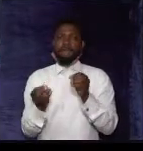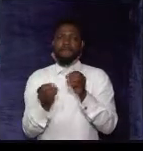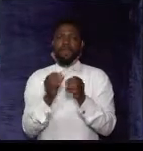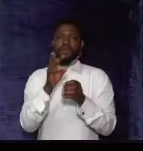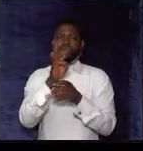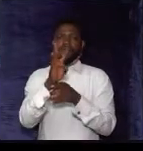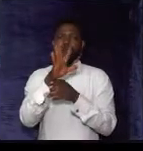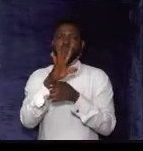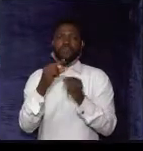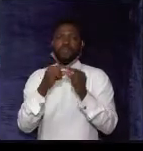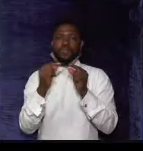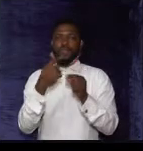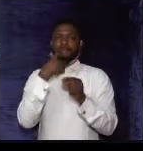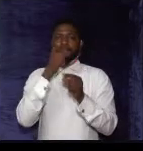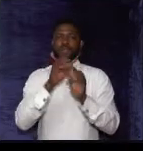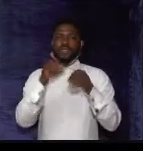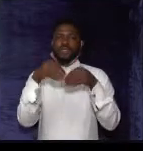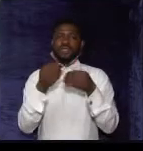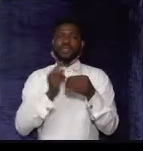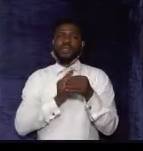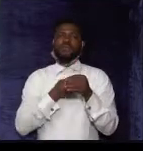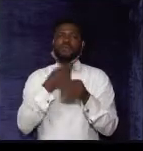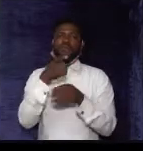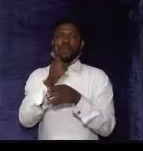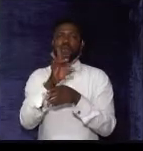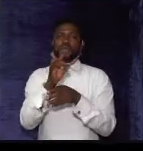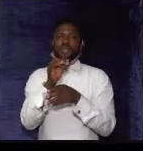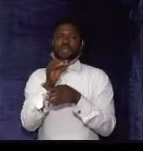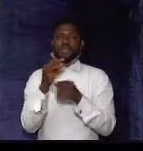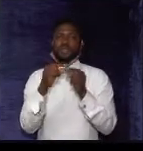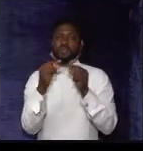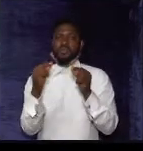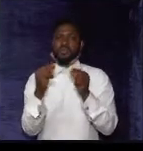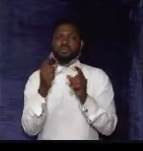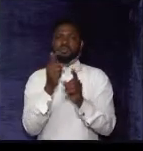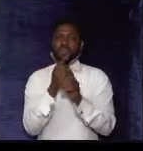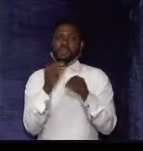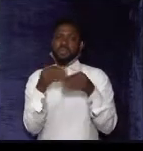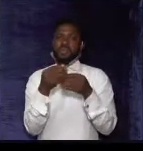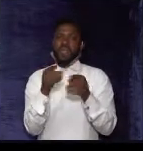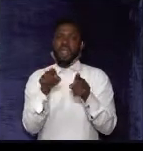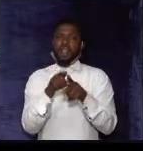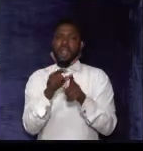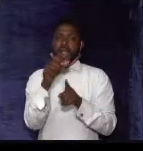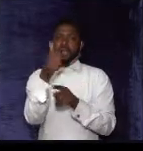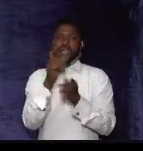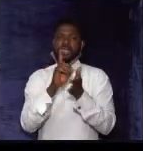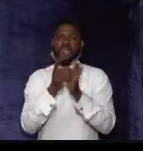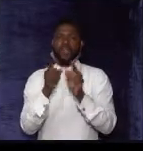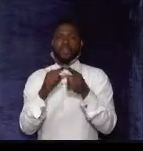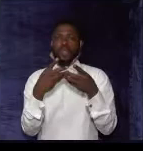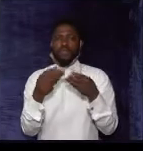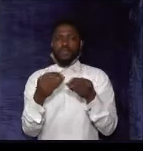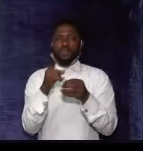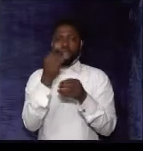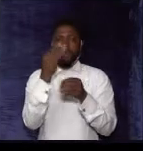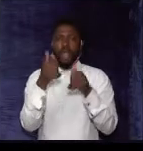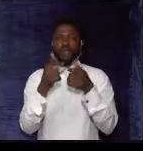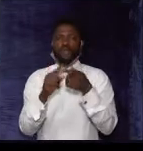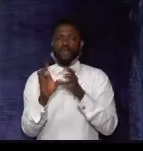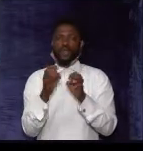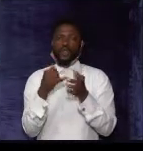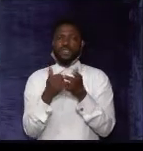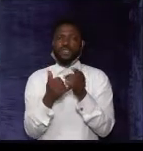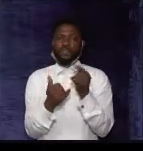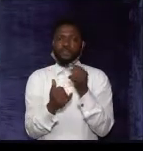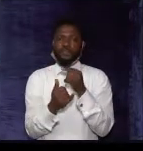K plus 65 degrees must give us 180 degrees. So I'll just give you like 10 seconds to solve this. You